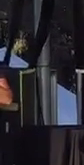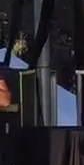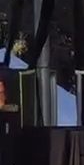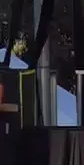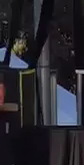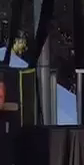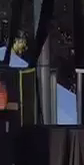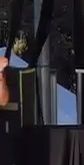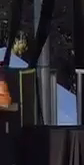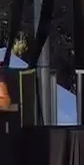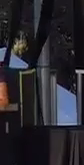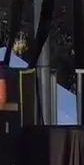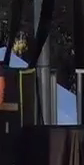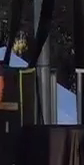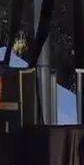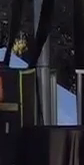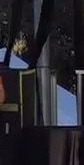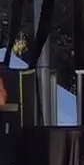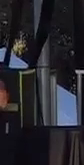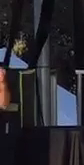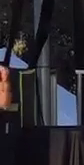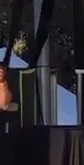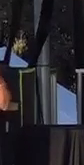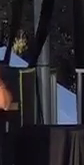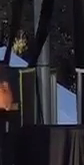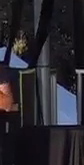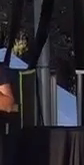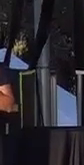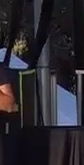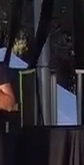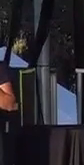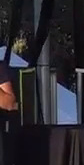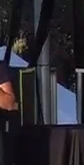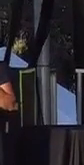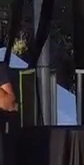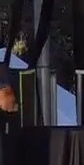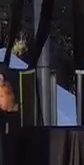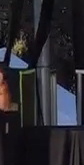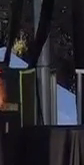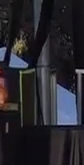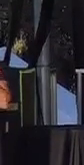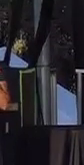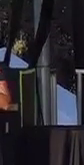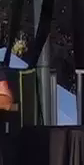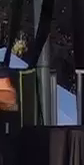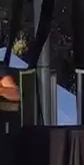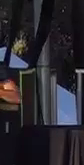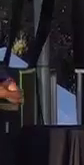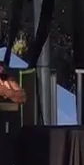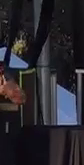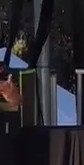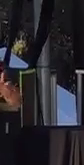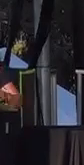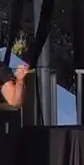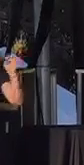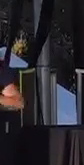be right. But equality and inclusivity are not experiments. They're American